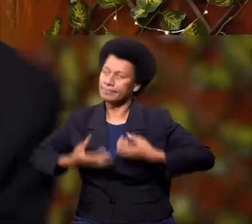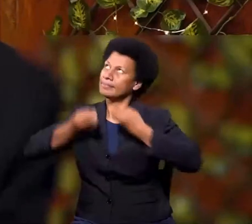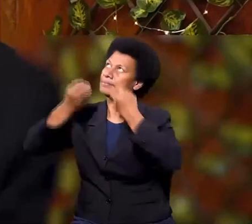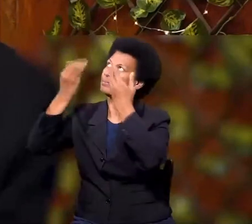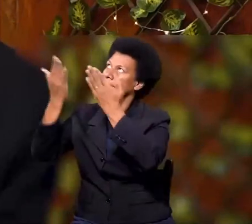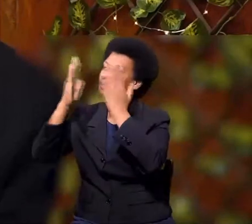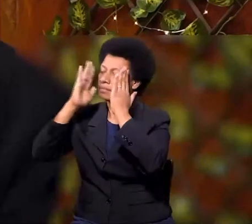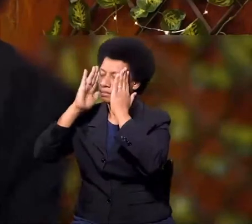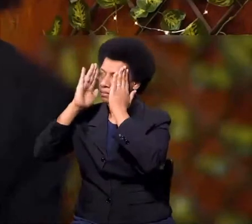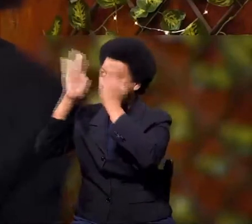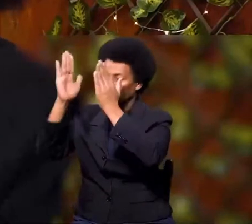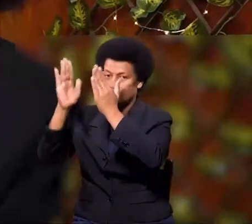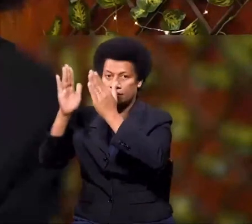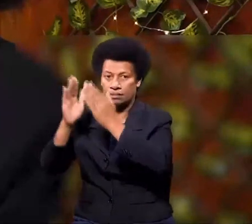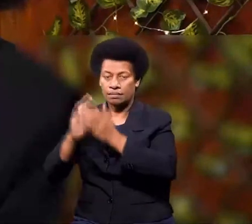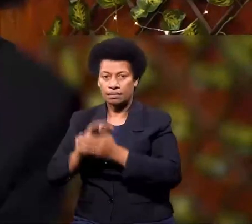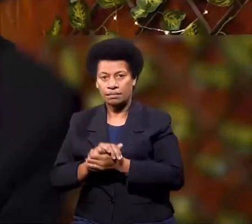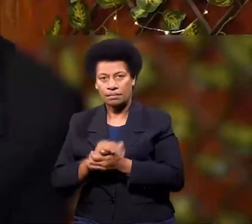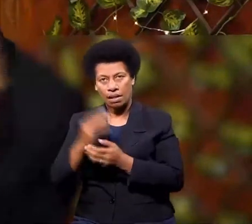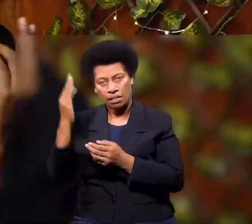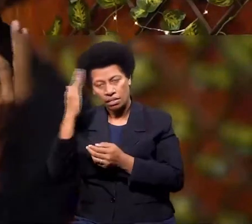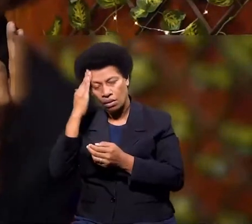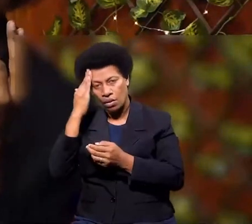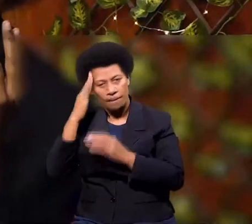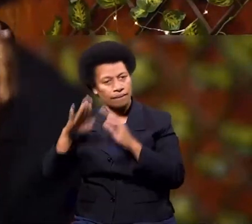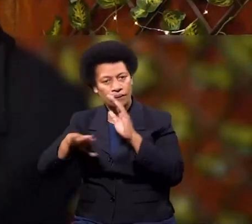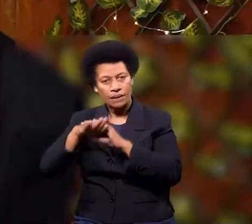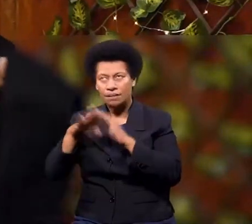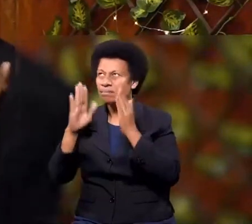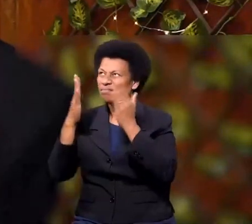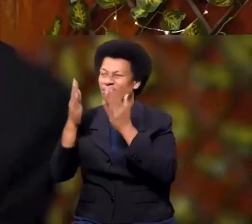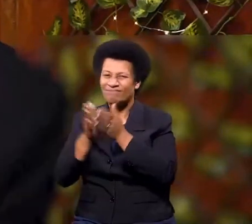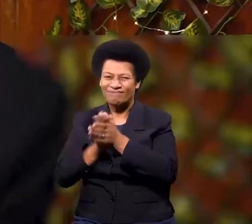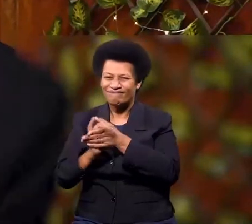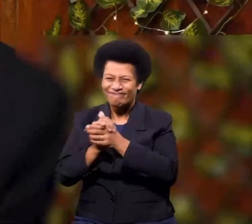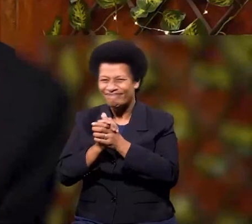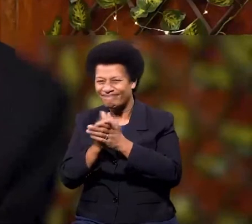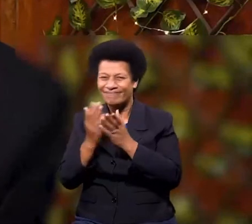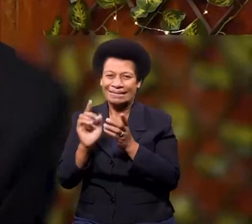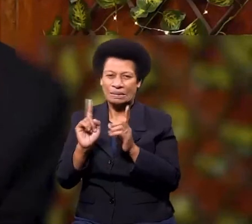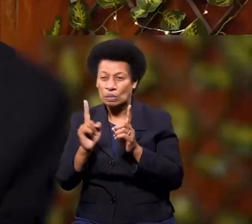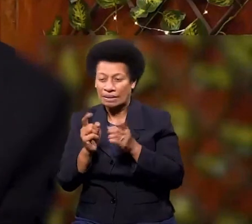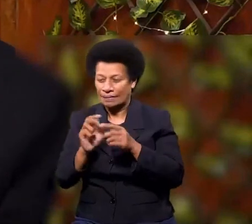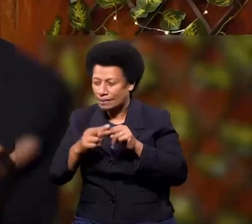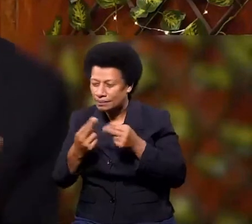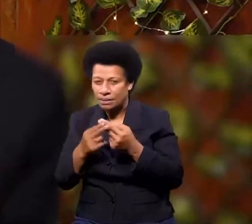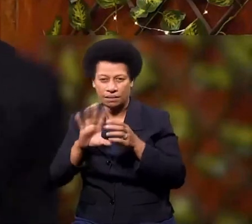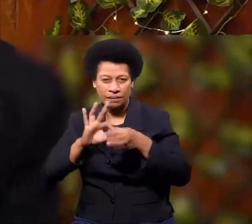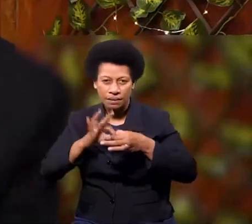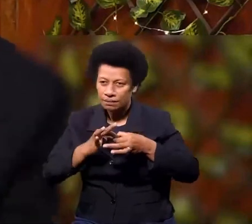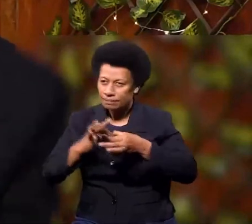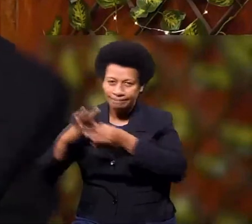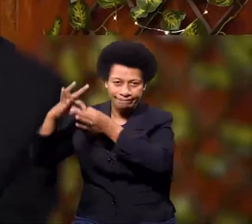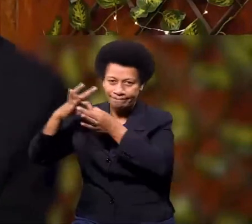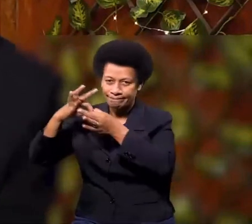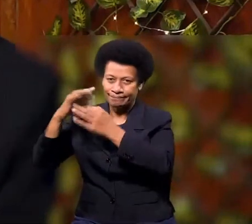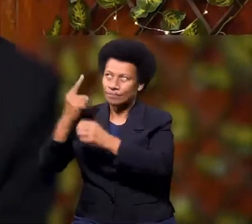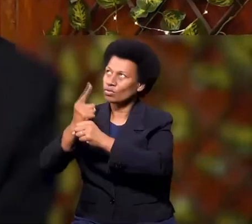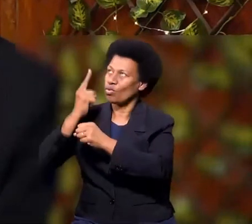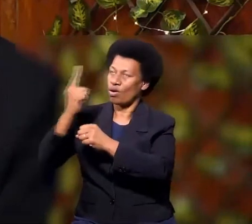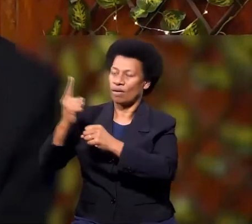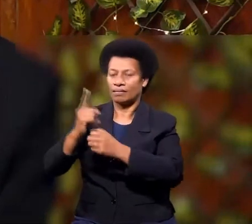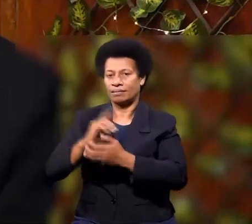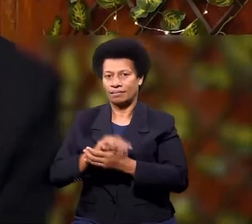but you as a whole. Amen. Your thoughts, your ambitions, your aims, your family, everything about